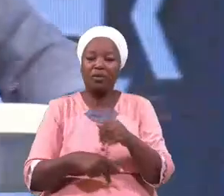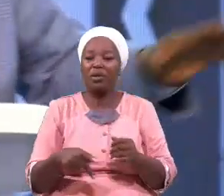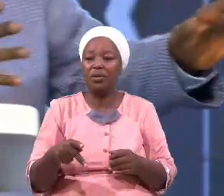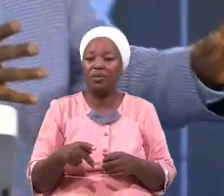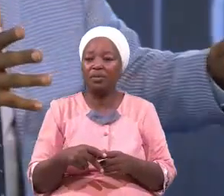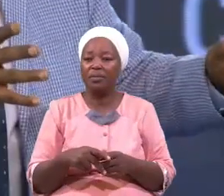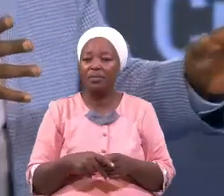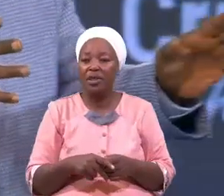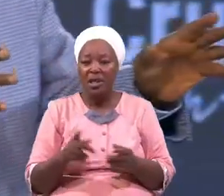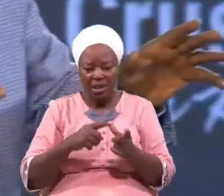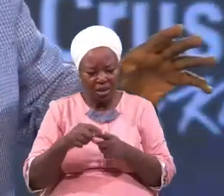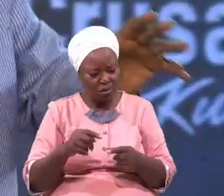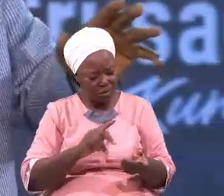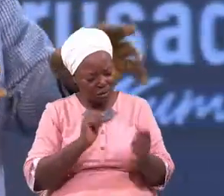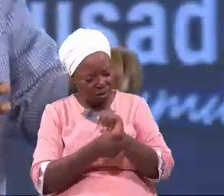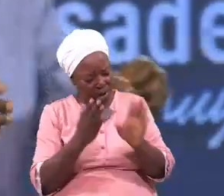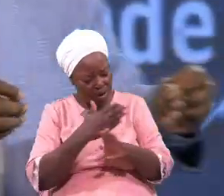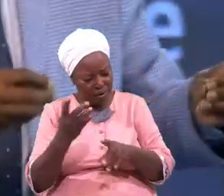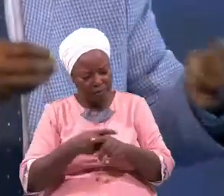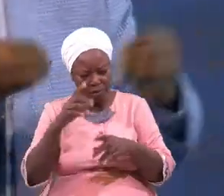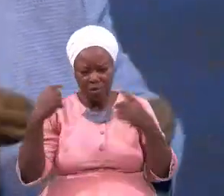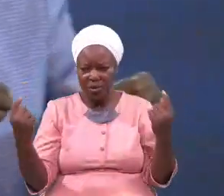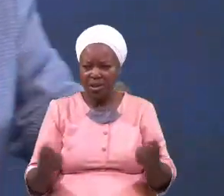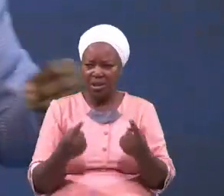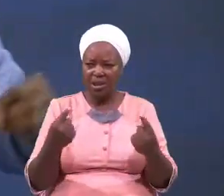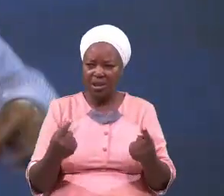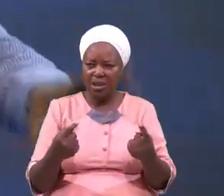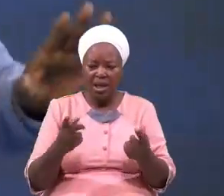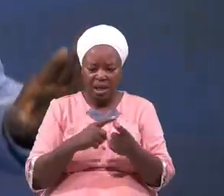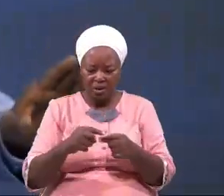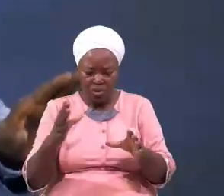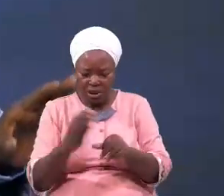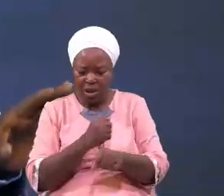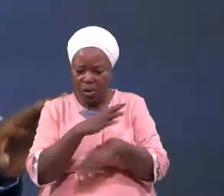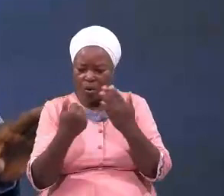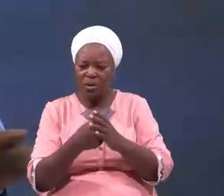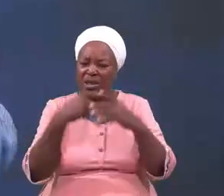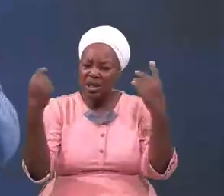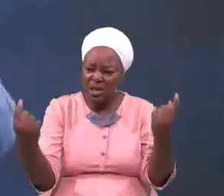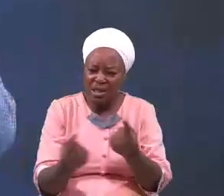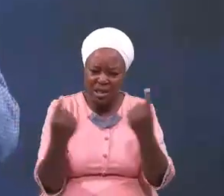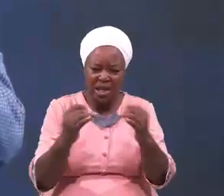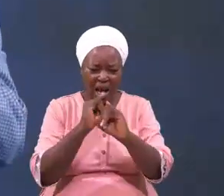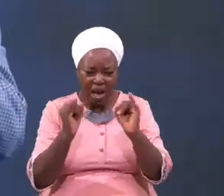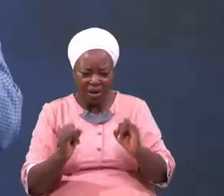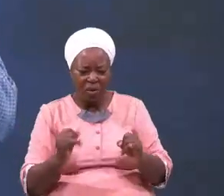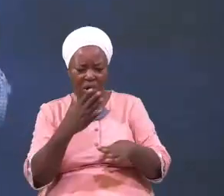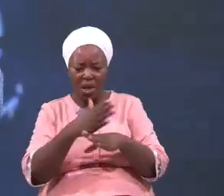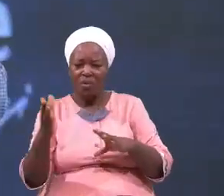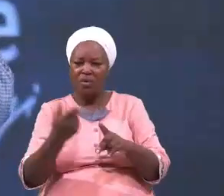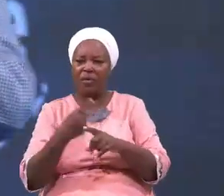You turn away from your sin. You take all the leaven away from your heart and your life.